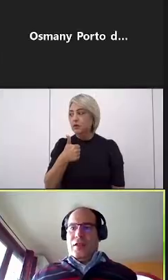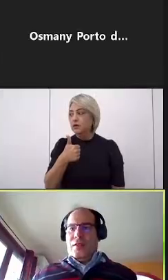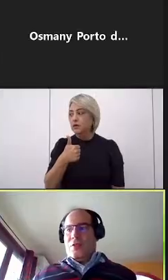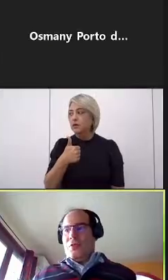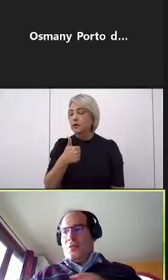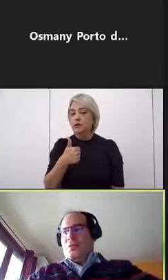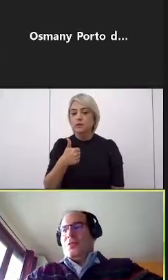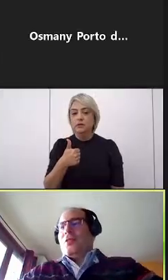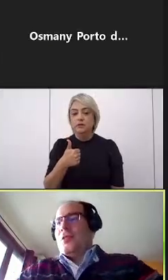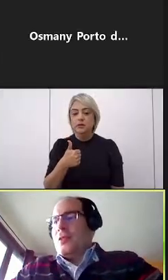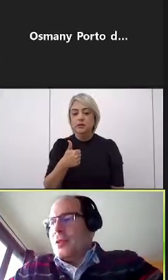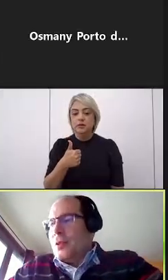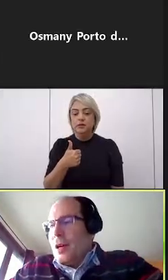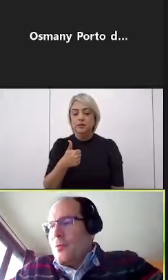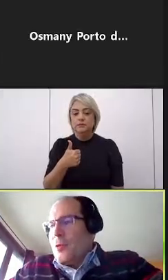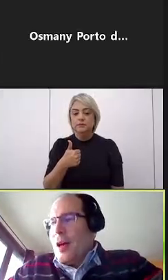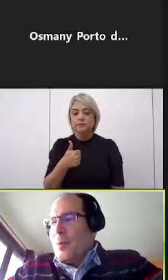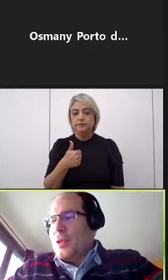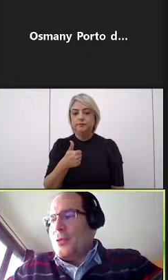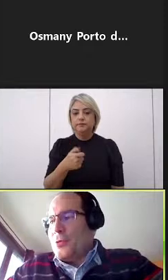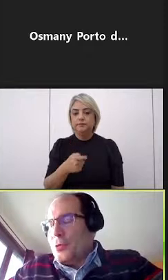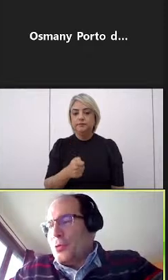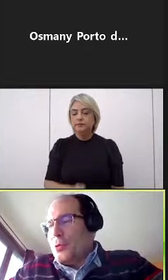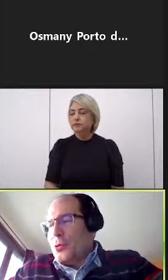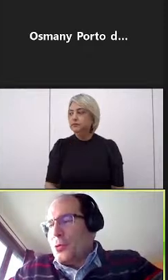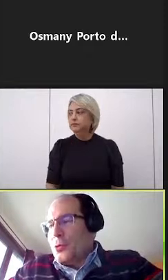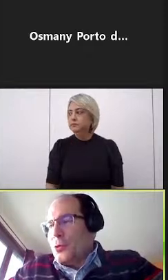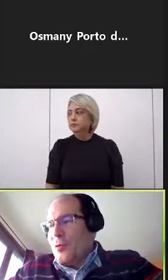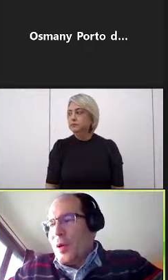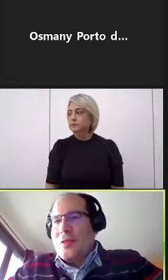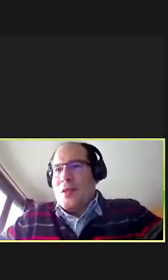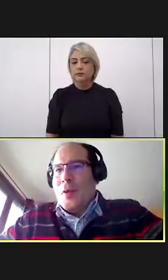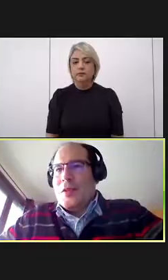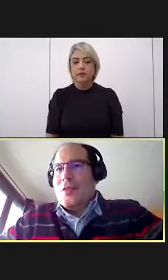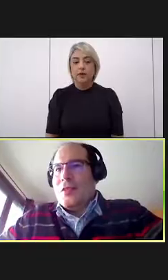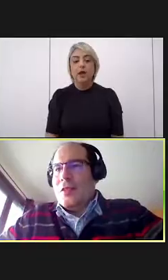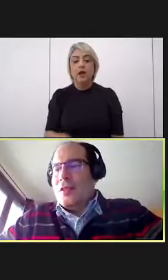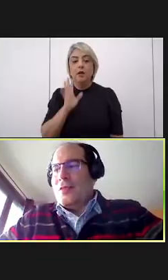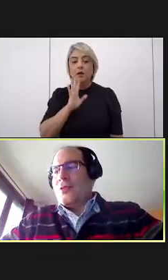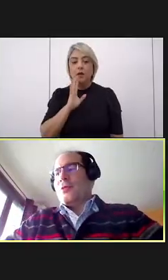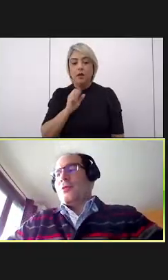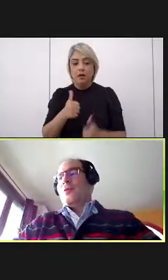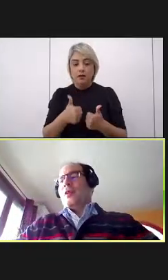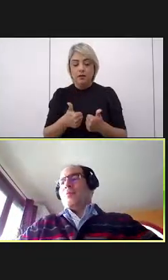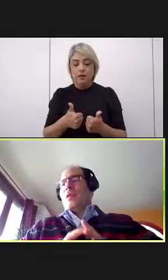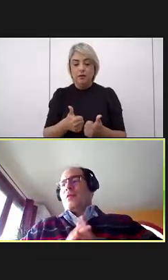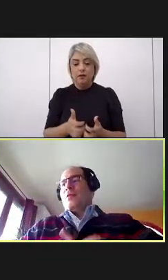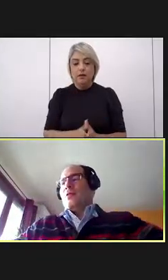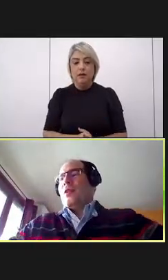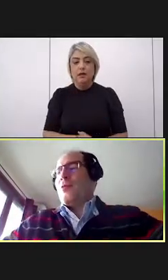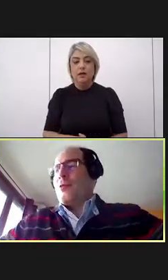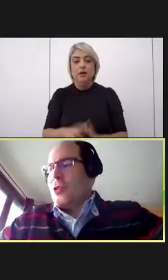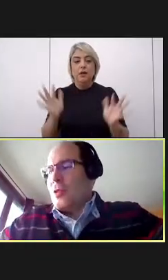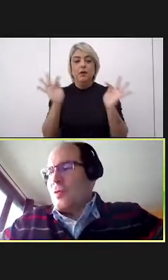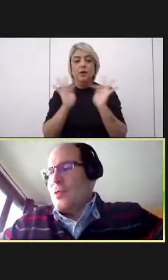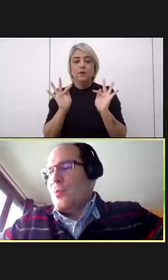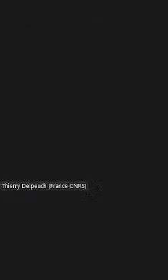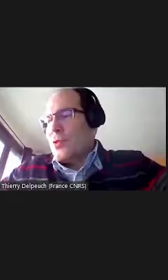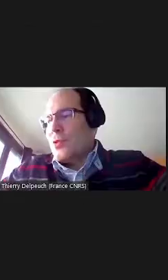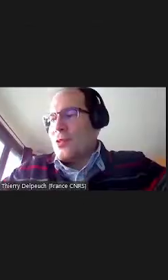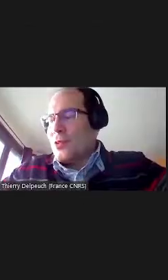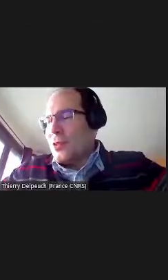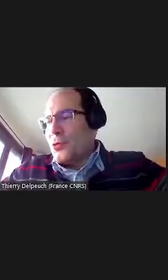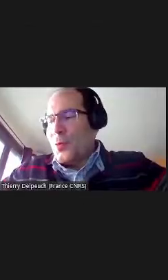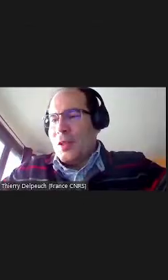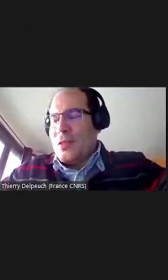Perfect. So I'm very happy to have participated in the elaboration of these